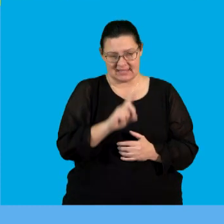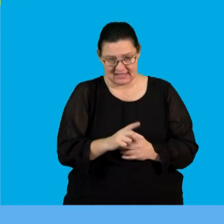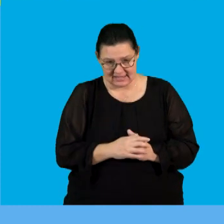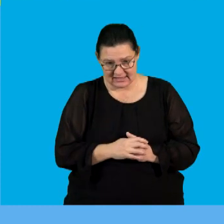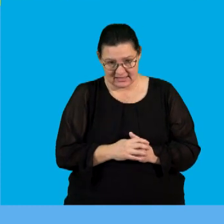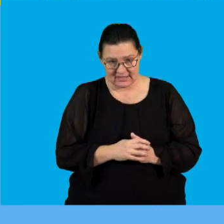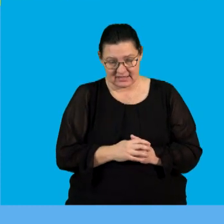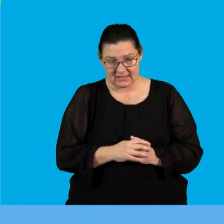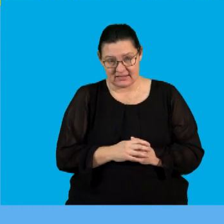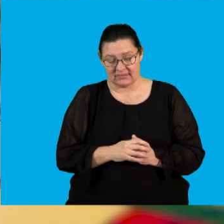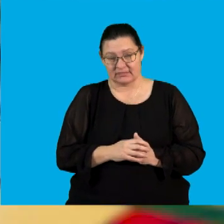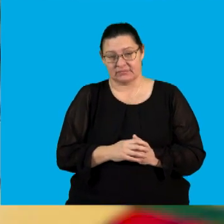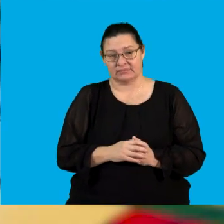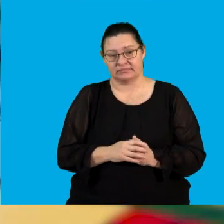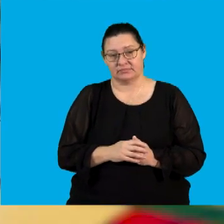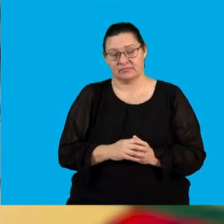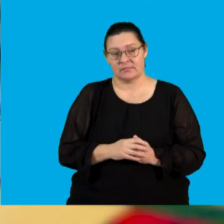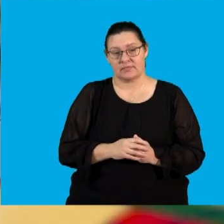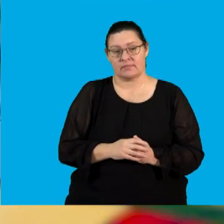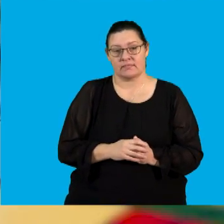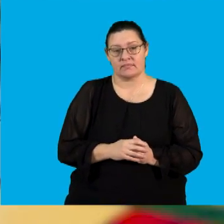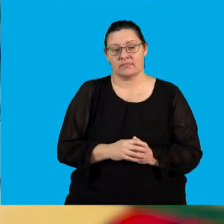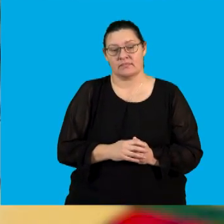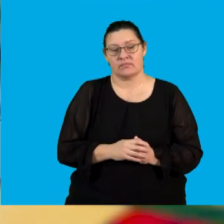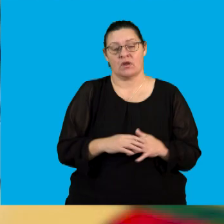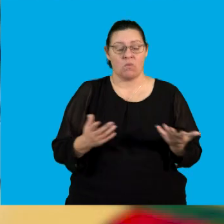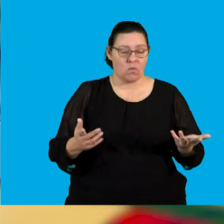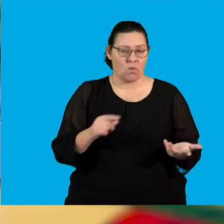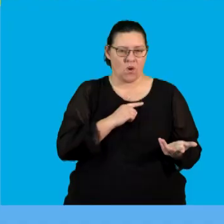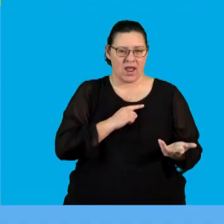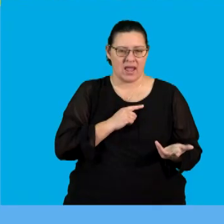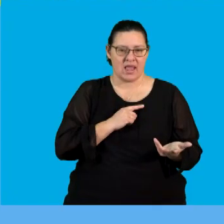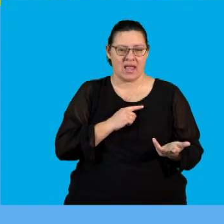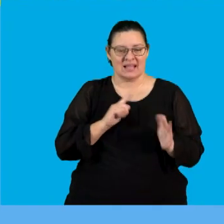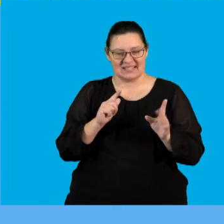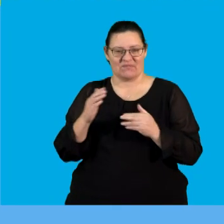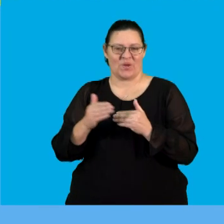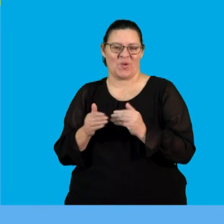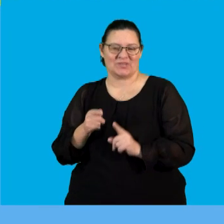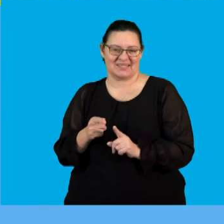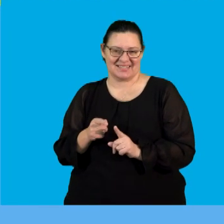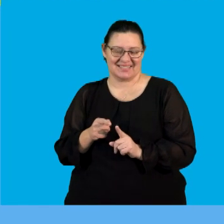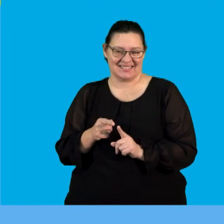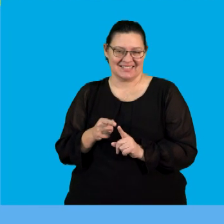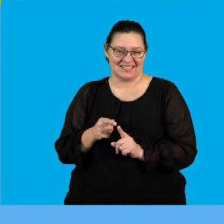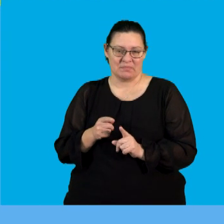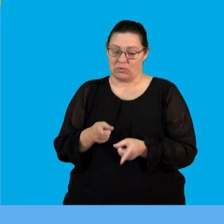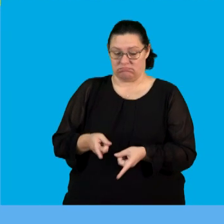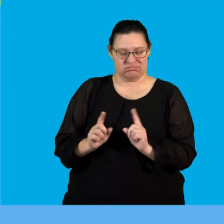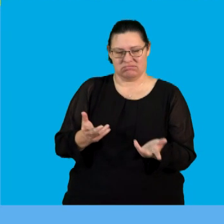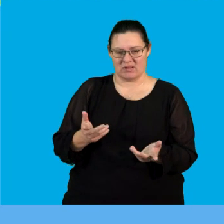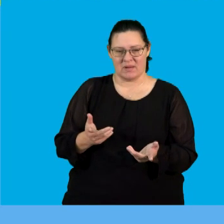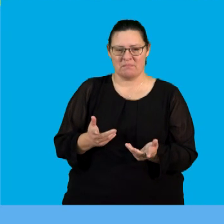the pH is less than 7, then the substance is acidic. However, because it's closer to 7, it's around